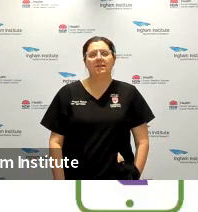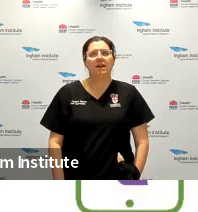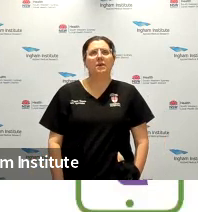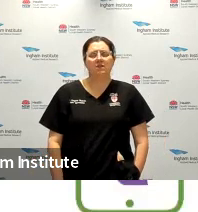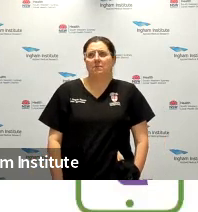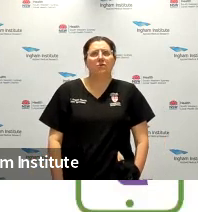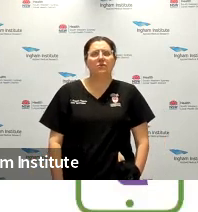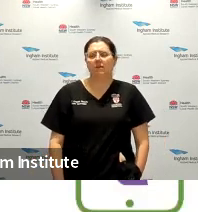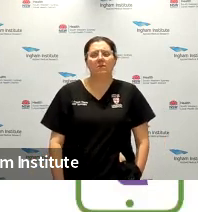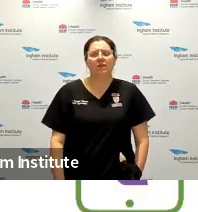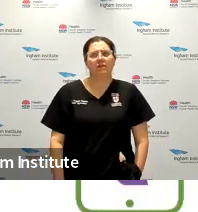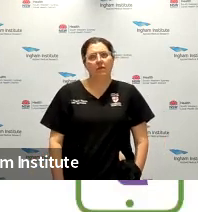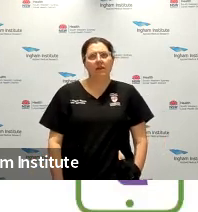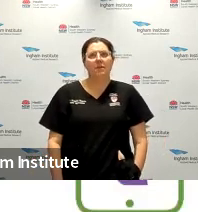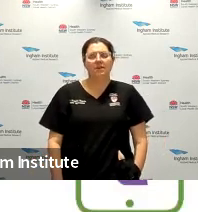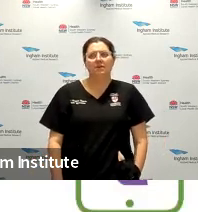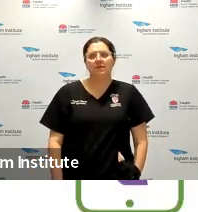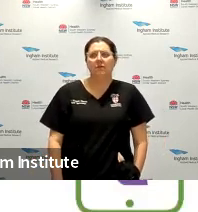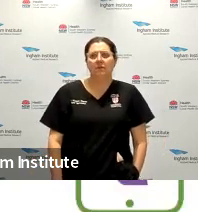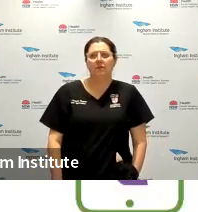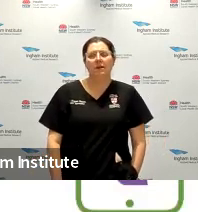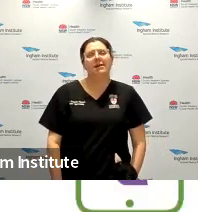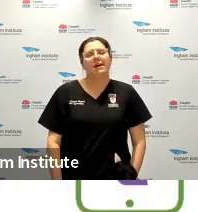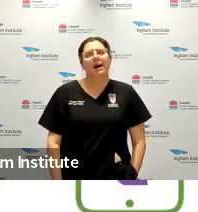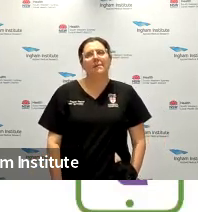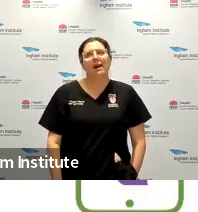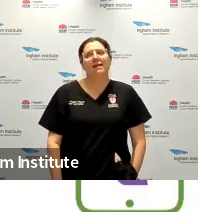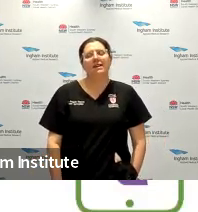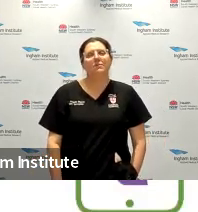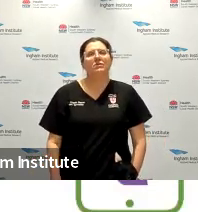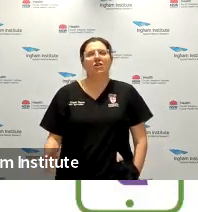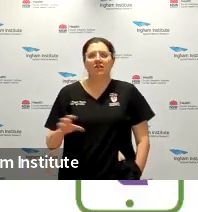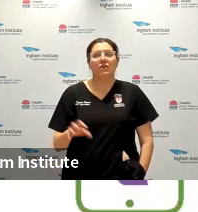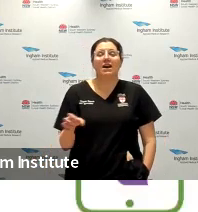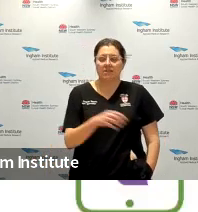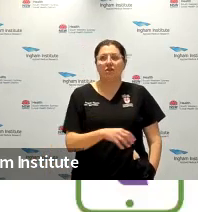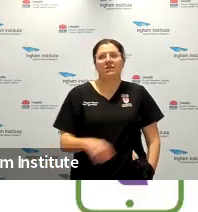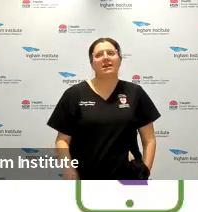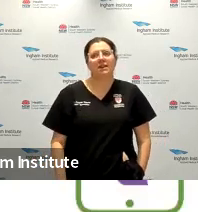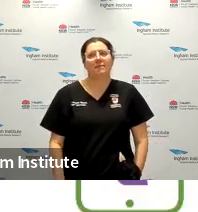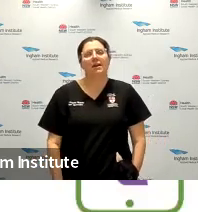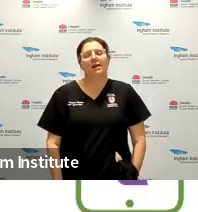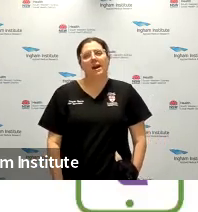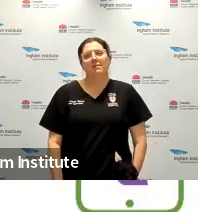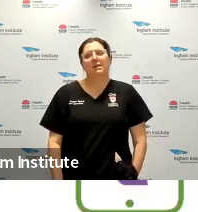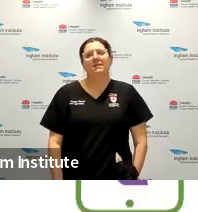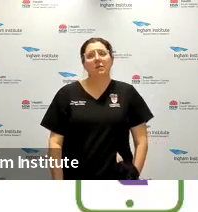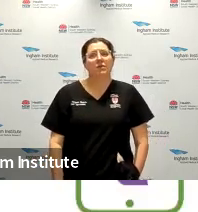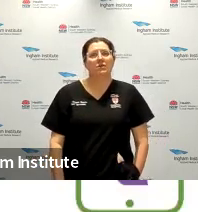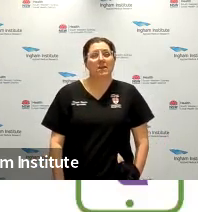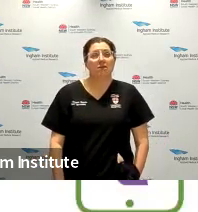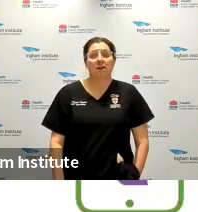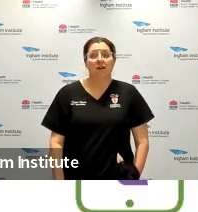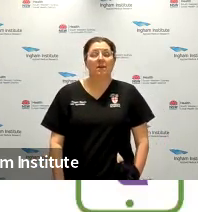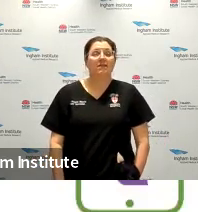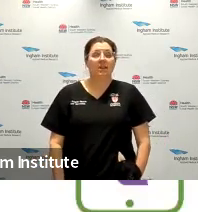with antenatal patients, but also with the myriad of all the other patients in the hospital, and then puts the onus on us to contact them. And it means that women